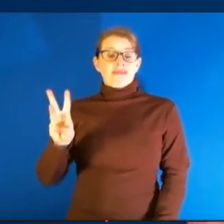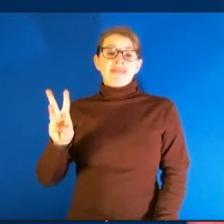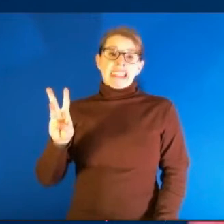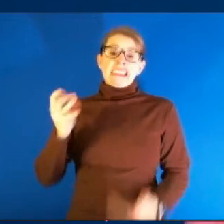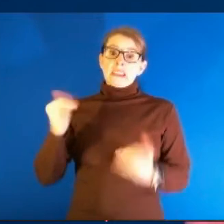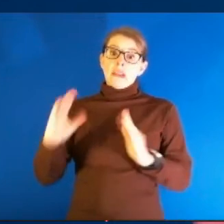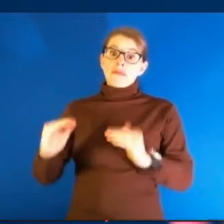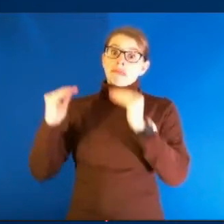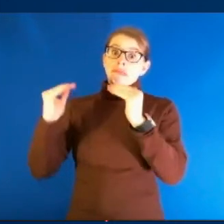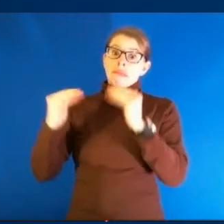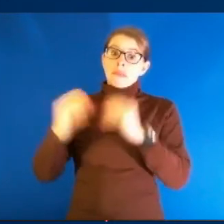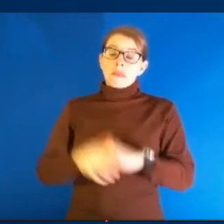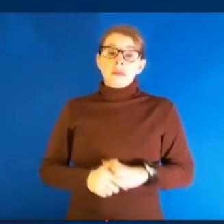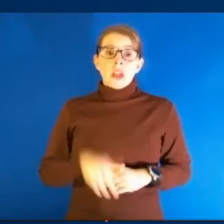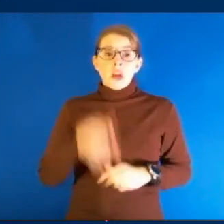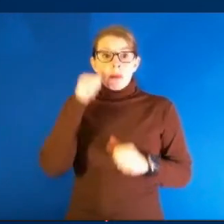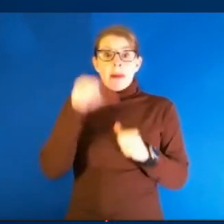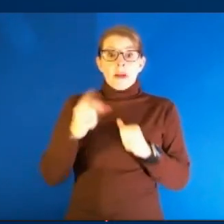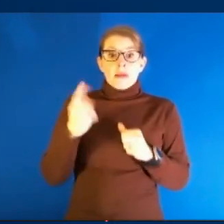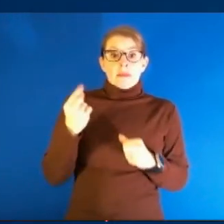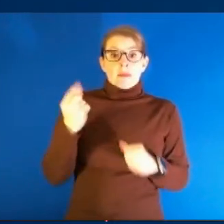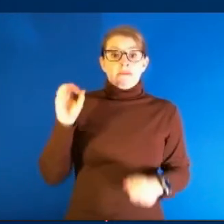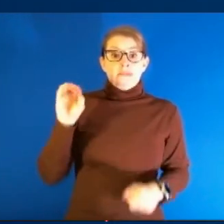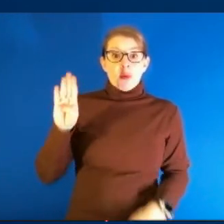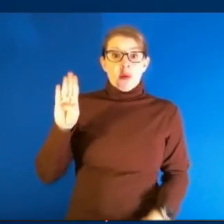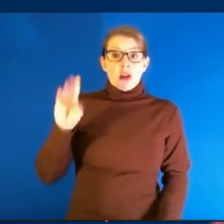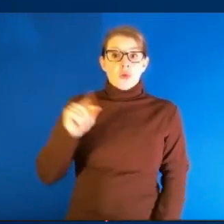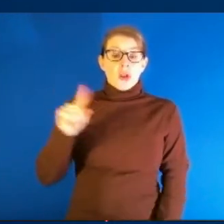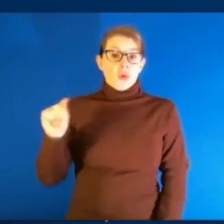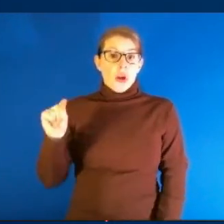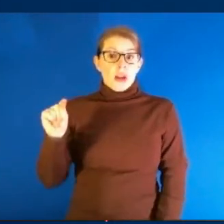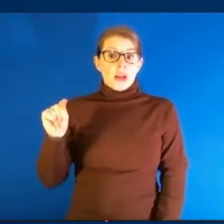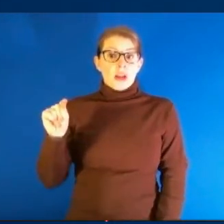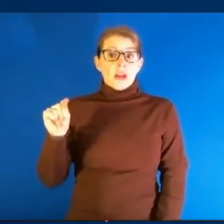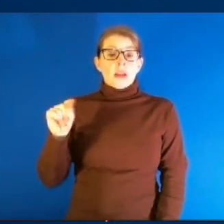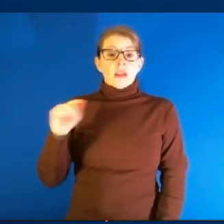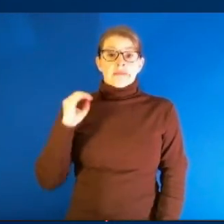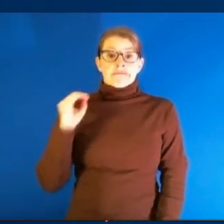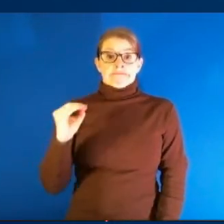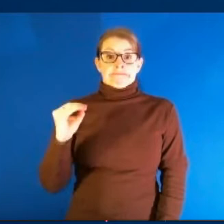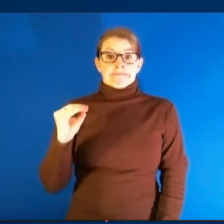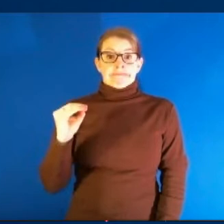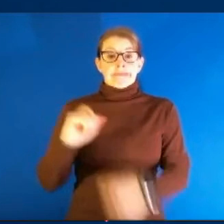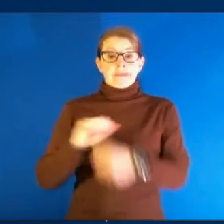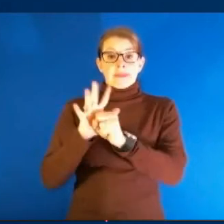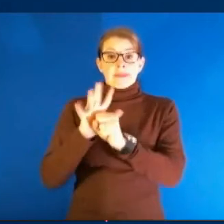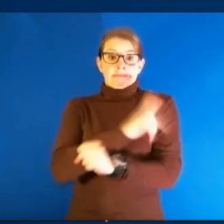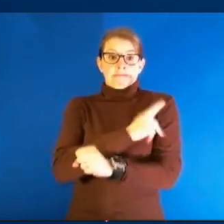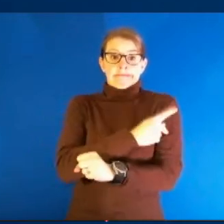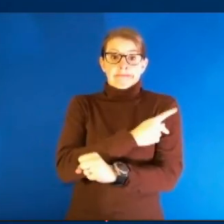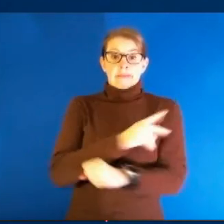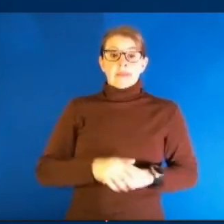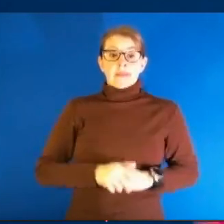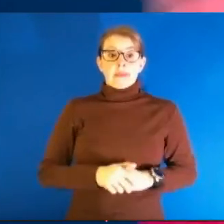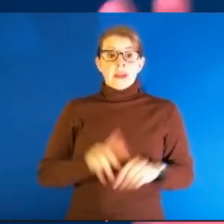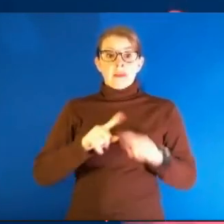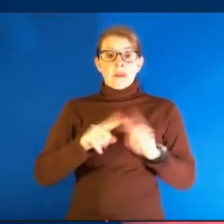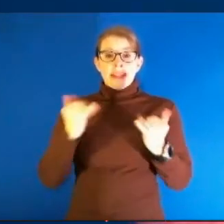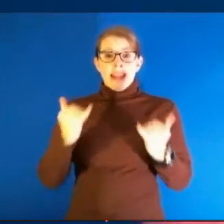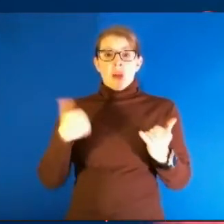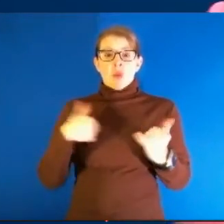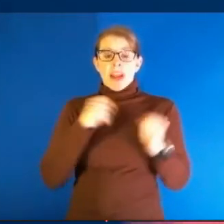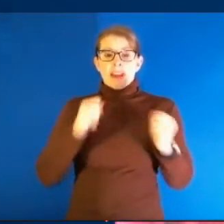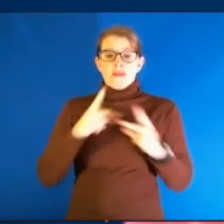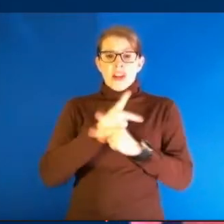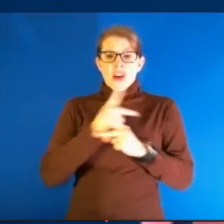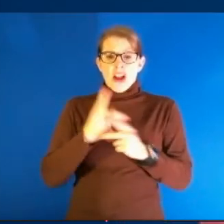in February of 2020, we would have had 0 COVID patients. And so somehow we've had to find another 200 beds